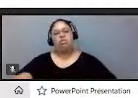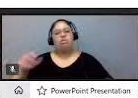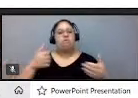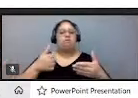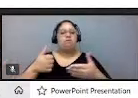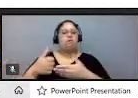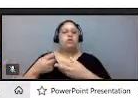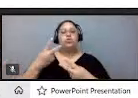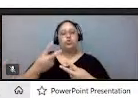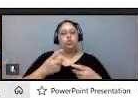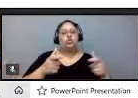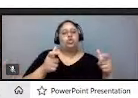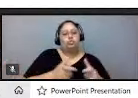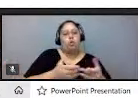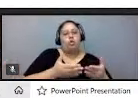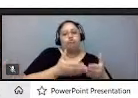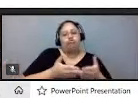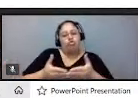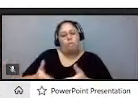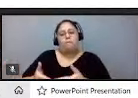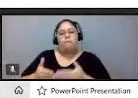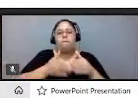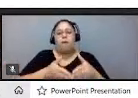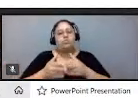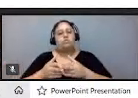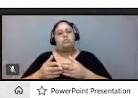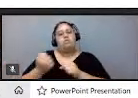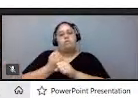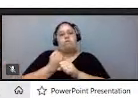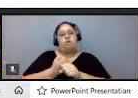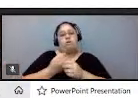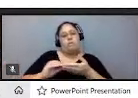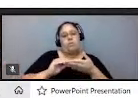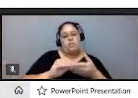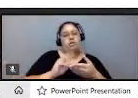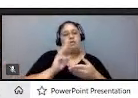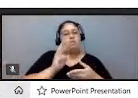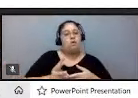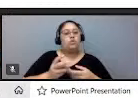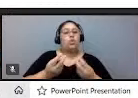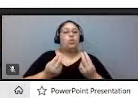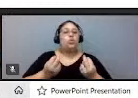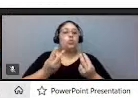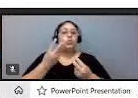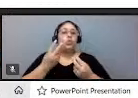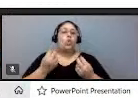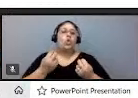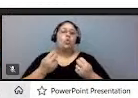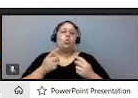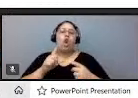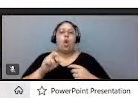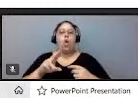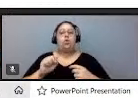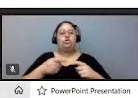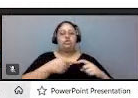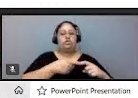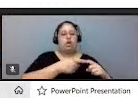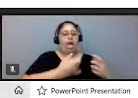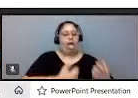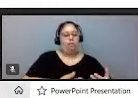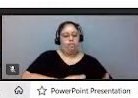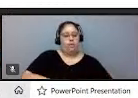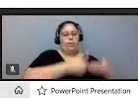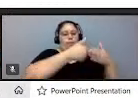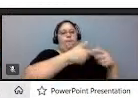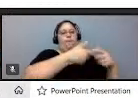small craft that will be coming into operation um so the two launches that are due in 2024 in the next few months we anticipate